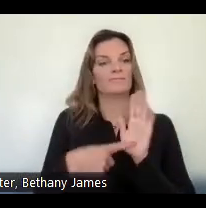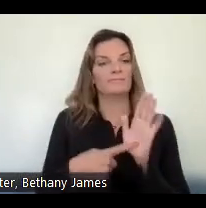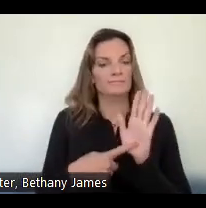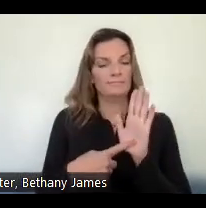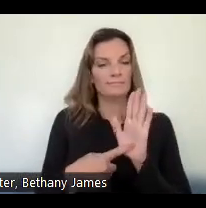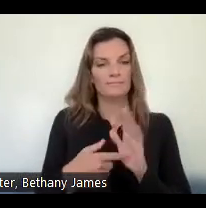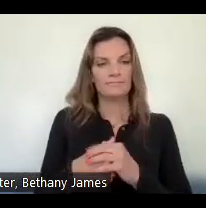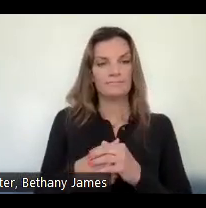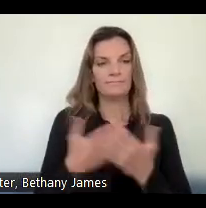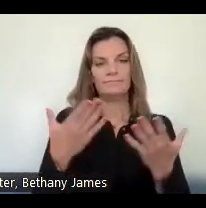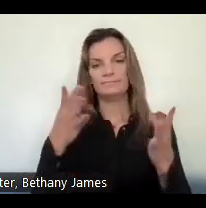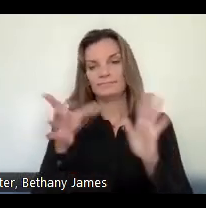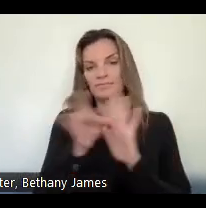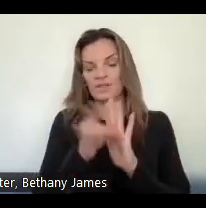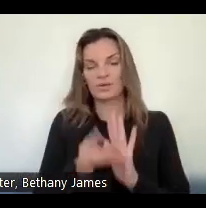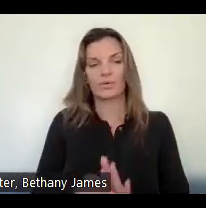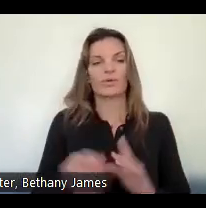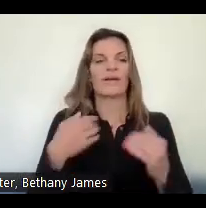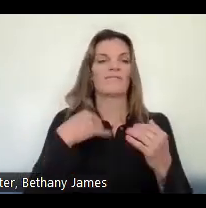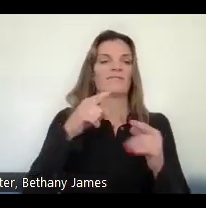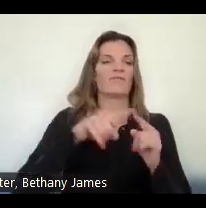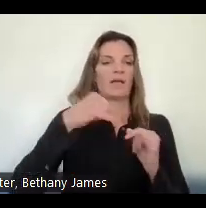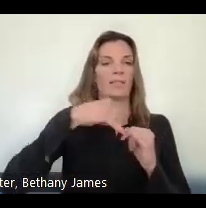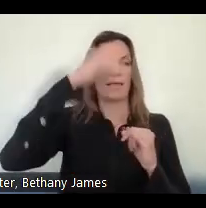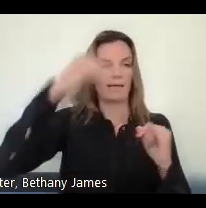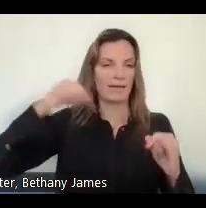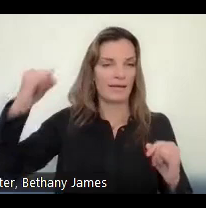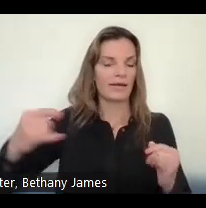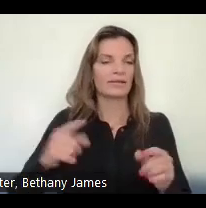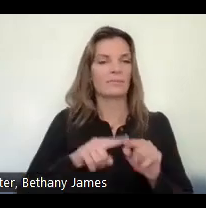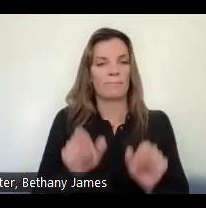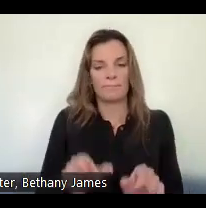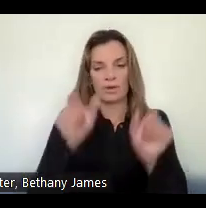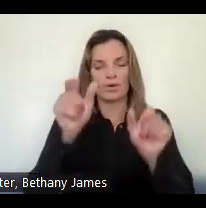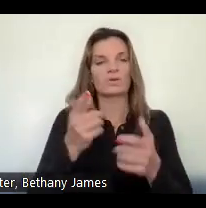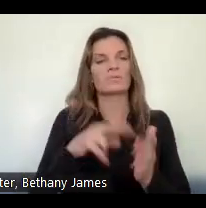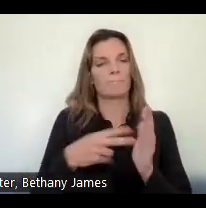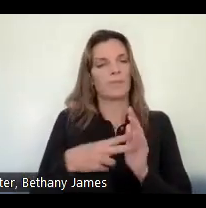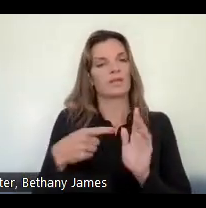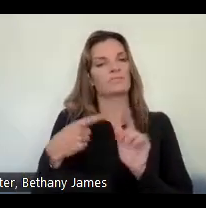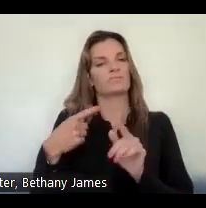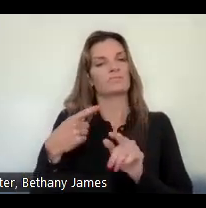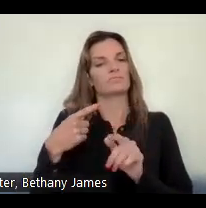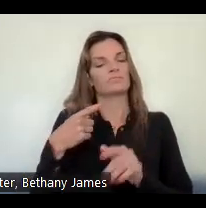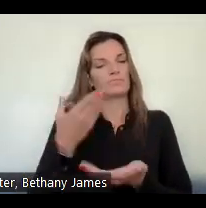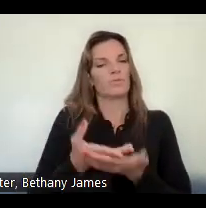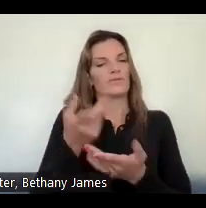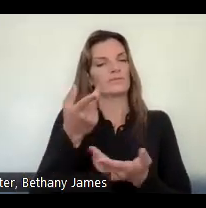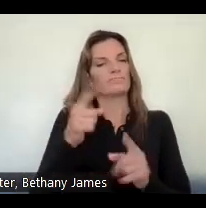have stickers, lines, or bars indicating their positive performance of job tasks. And then